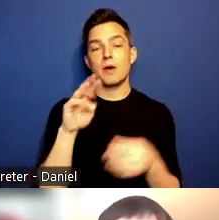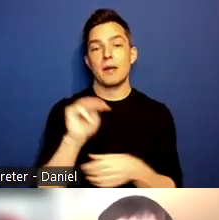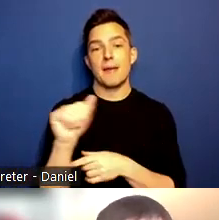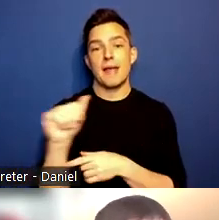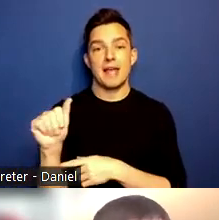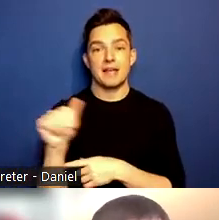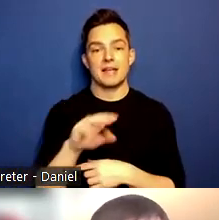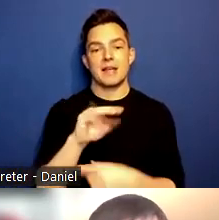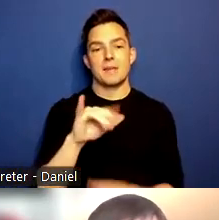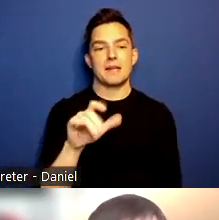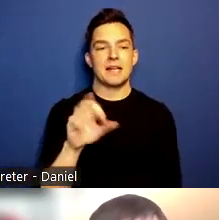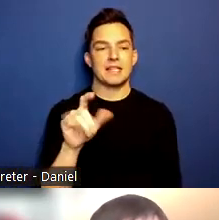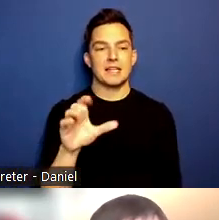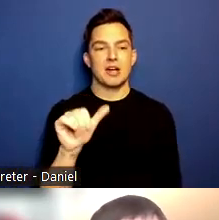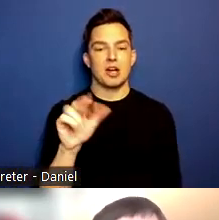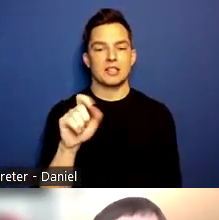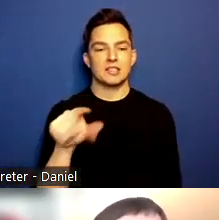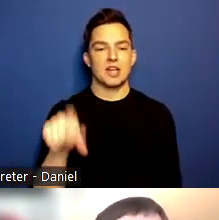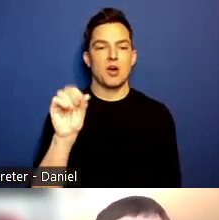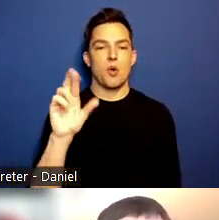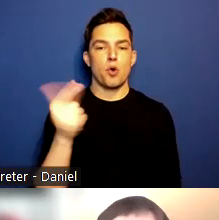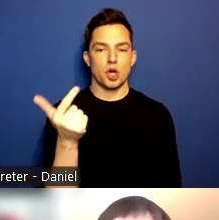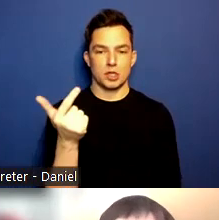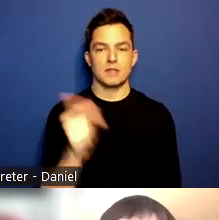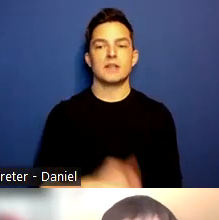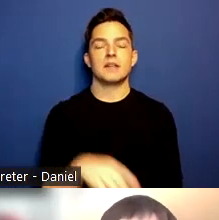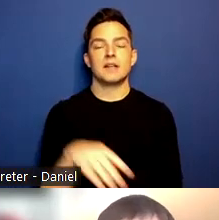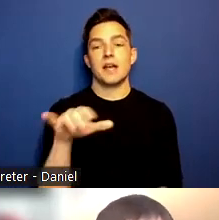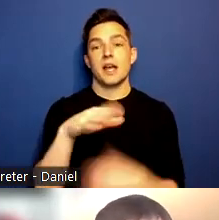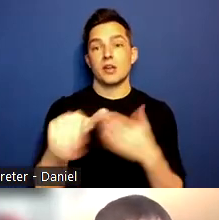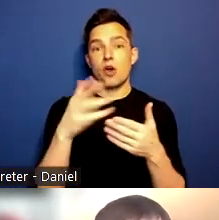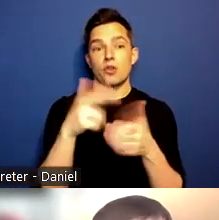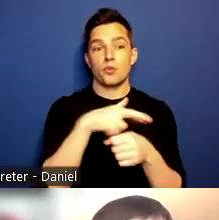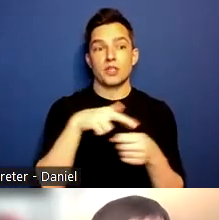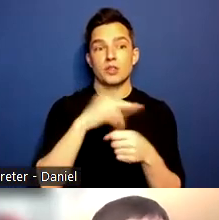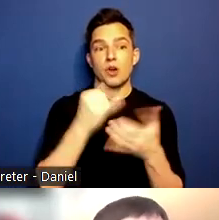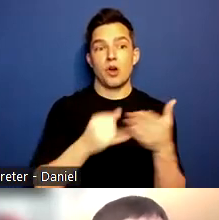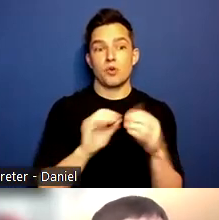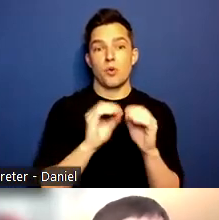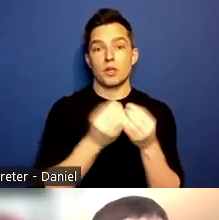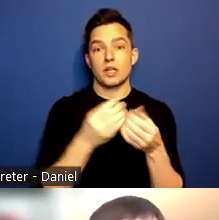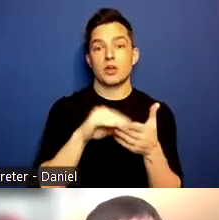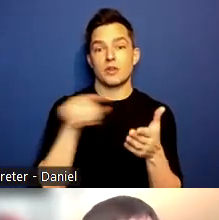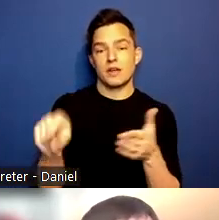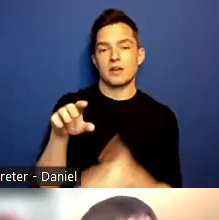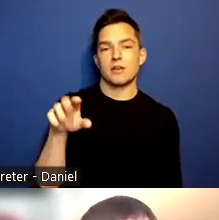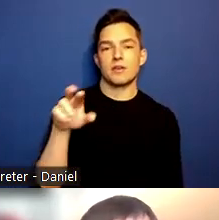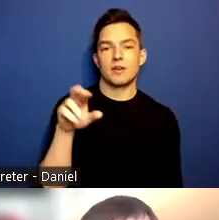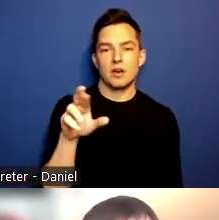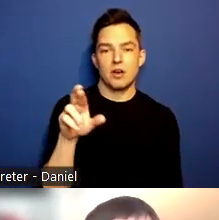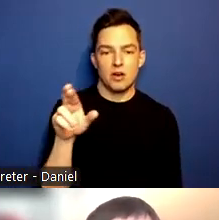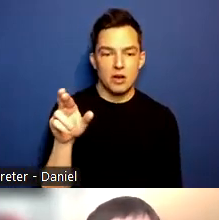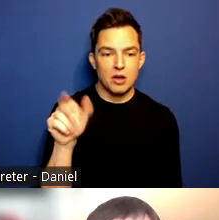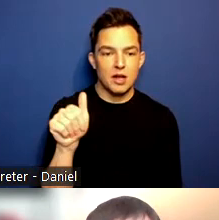at midatlanticarts.org and about all of the regional arts organizations at the RAO website at